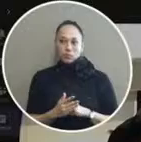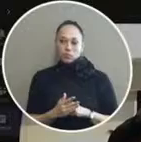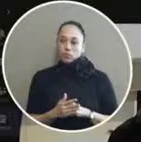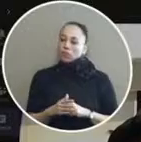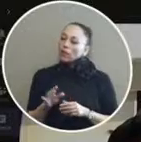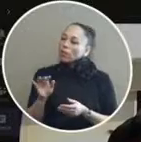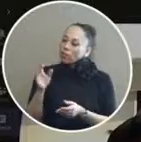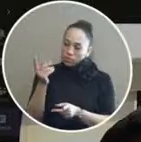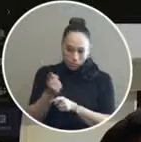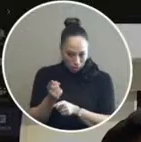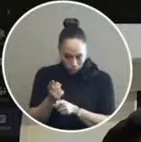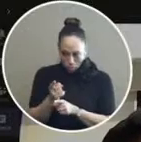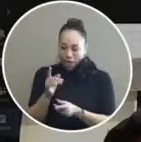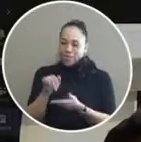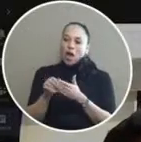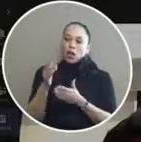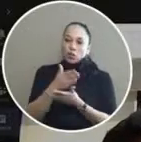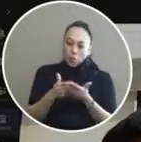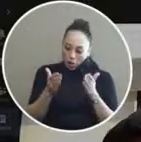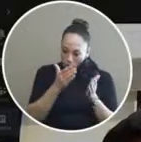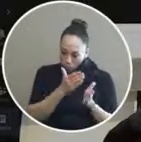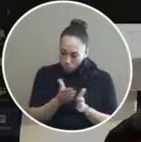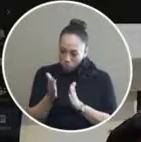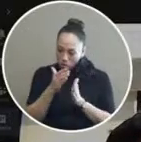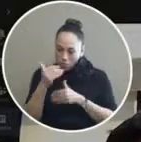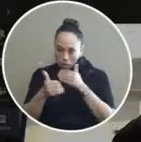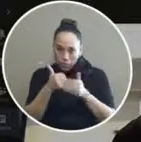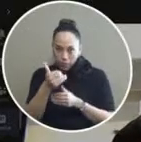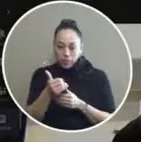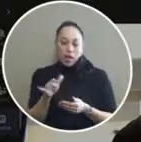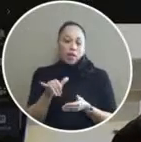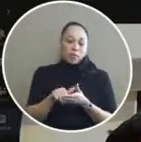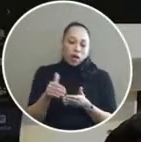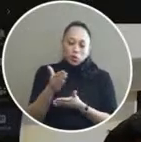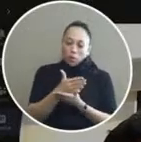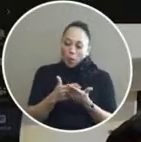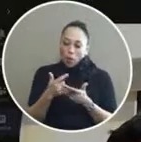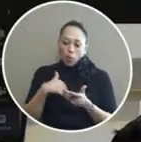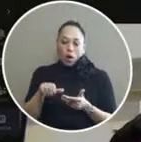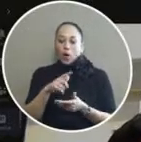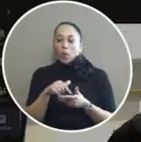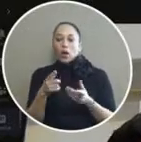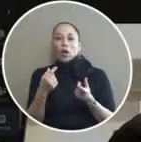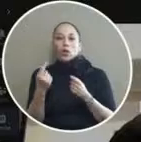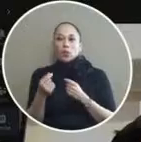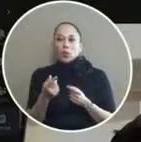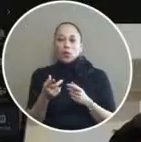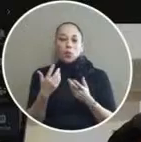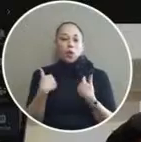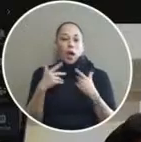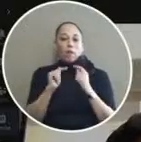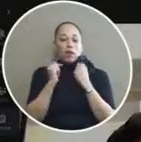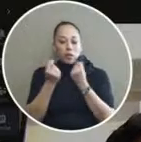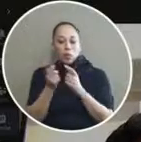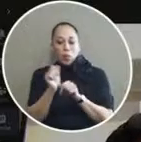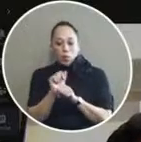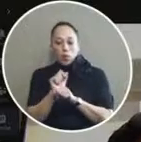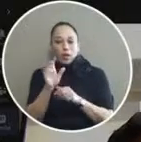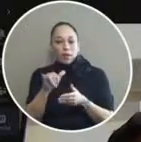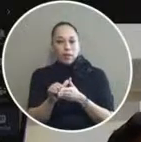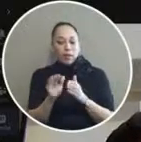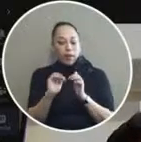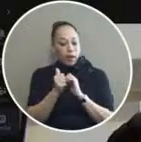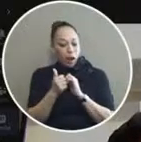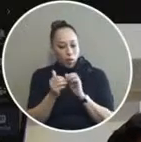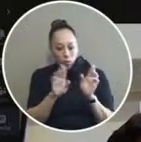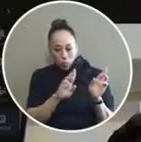That's correct, and that's part of the plan going forward, and it's part of everything we've been doing, where we have the teams working with the business community and how to